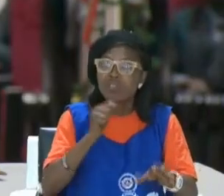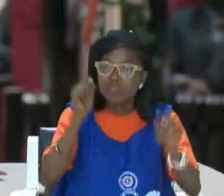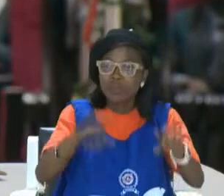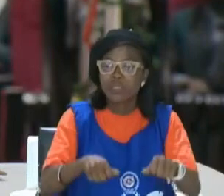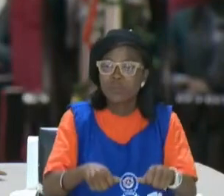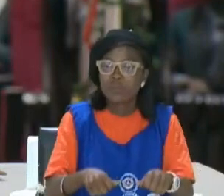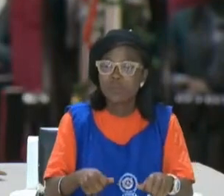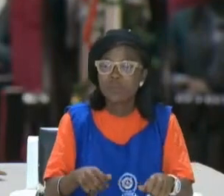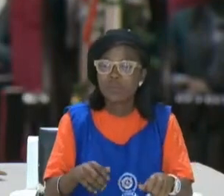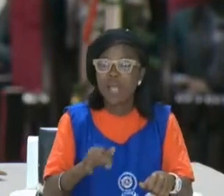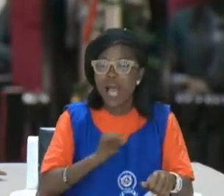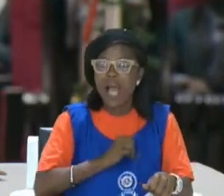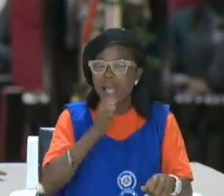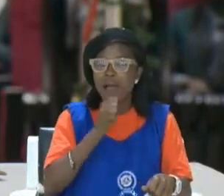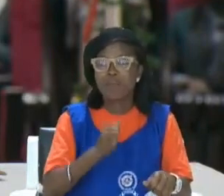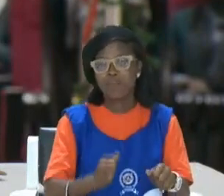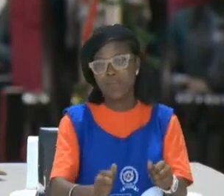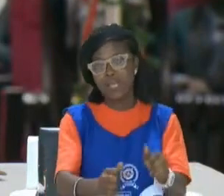I'm an example.